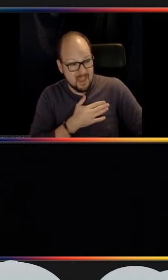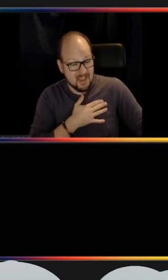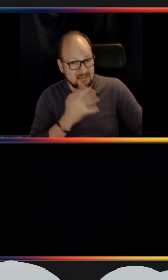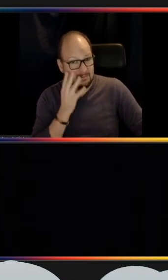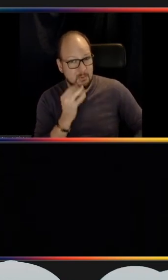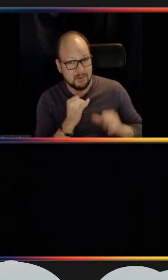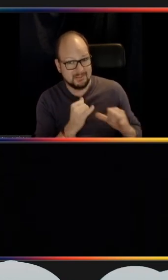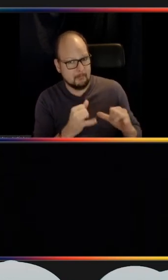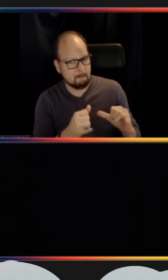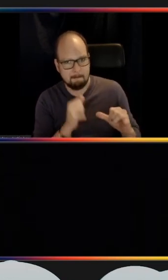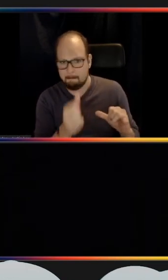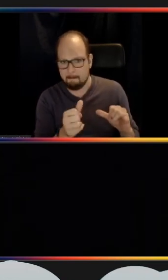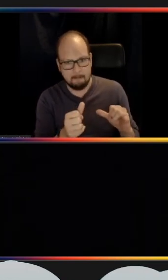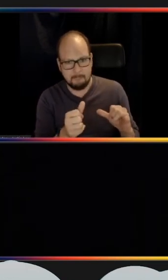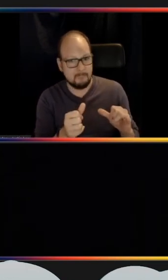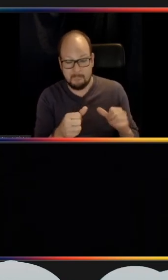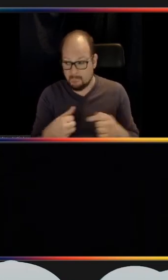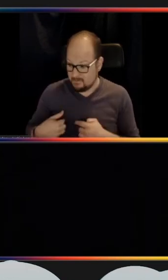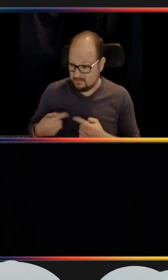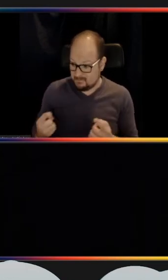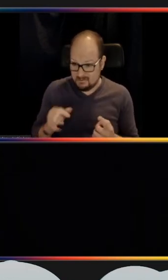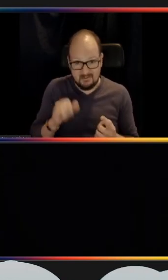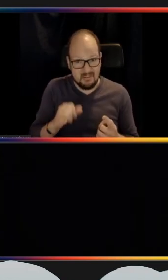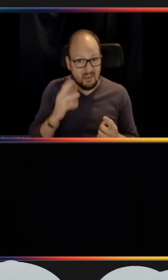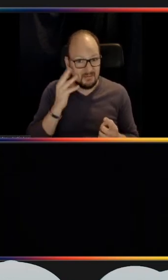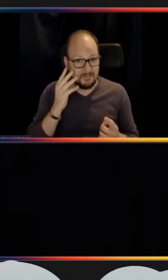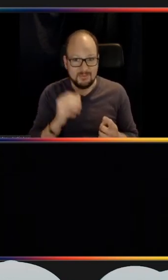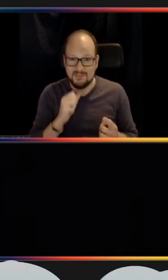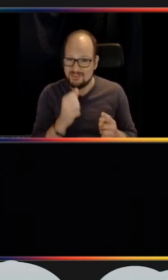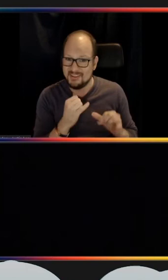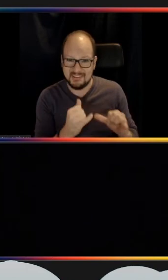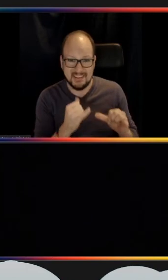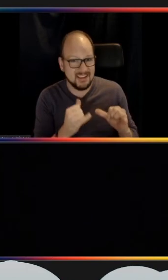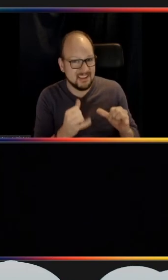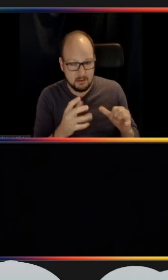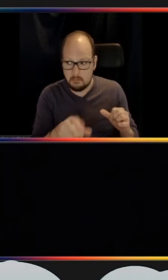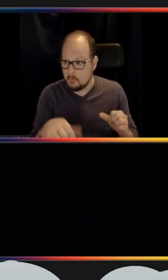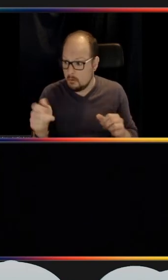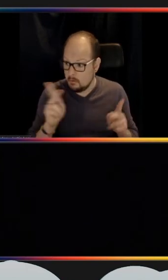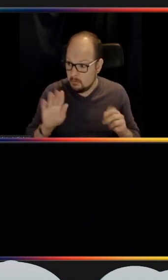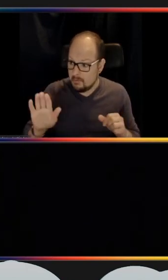been my experience normally, and or the experience of people I know.